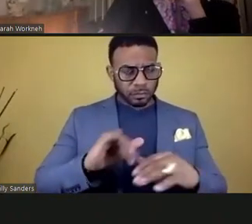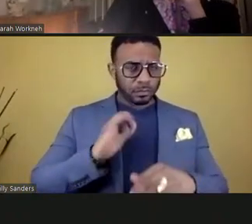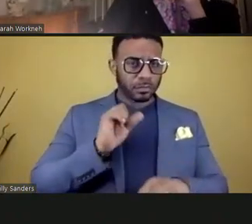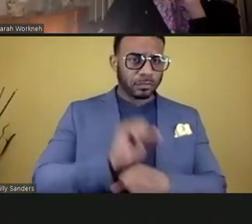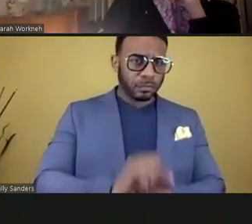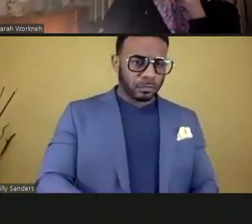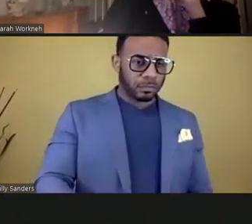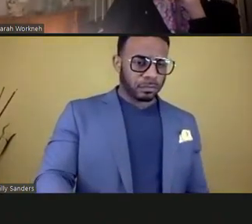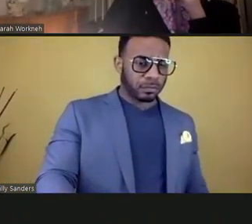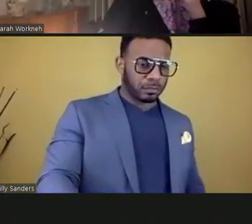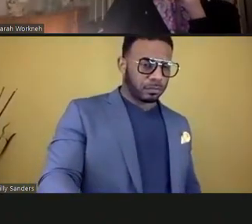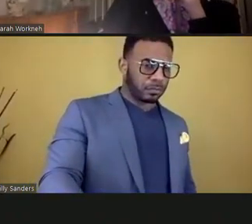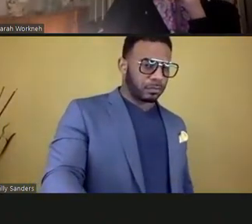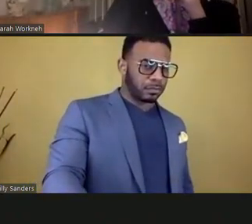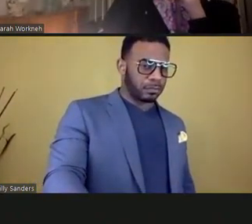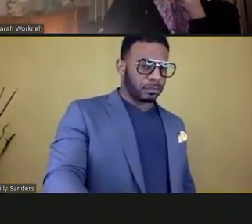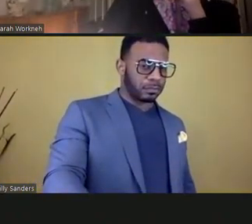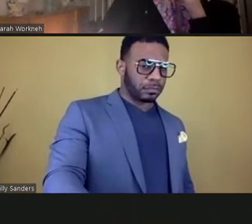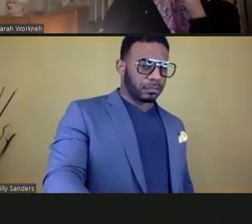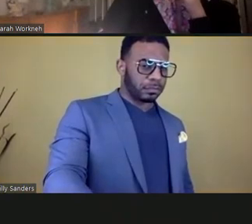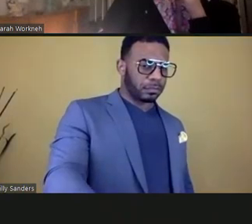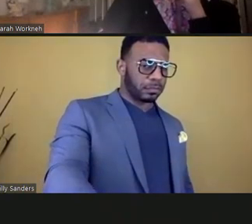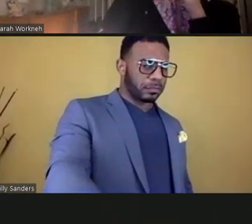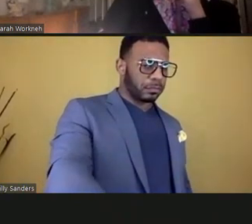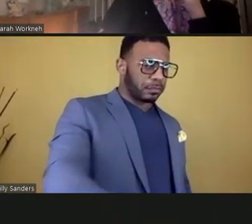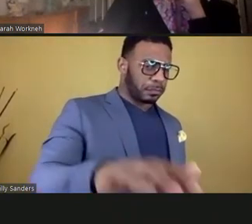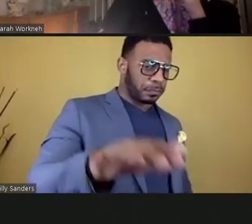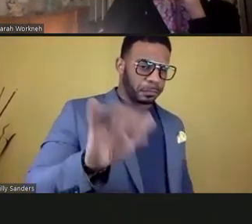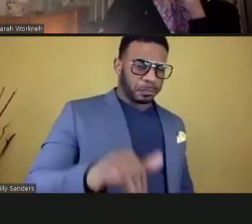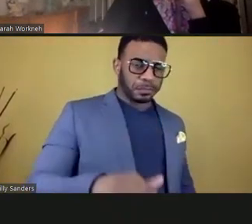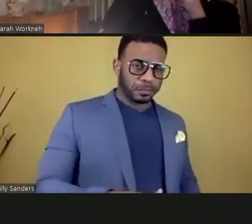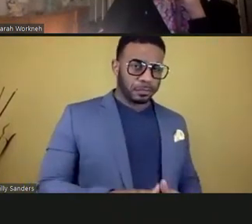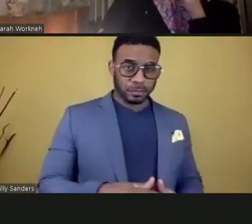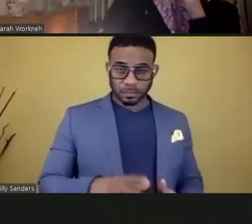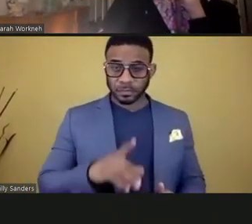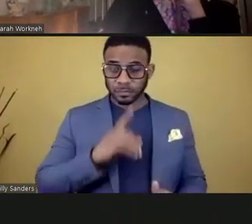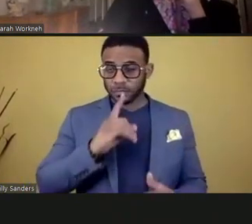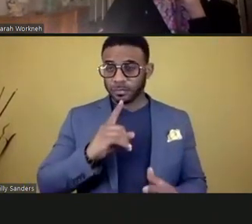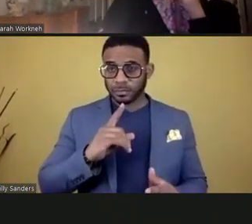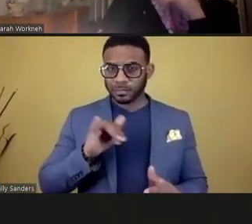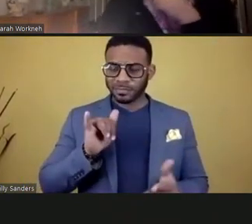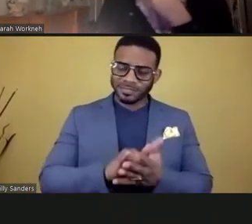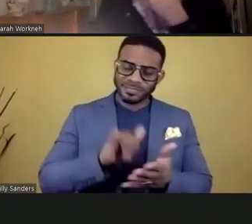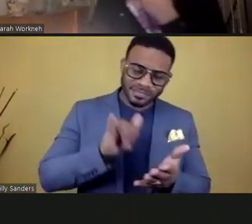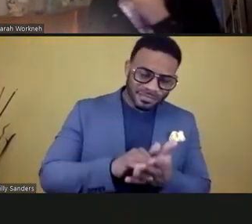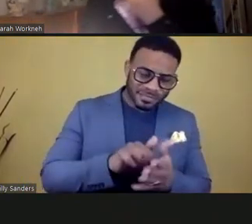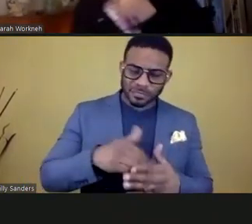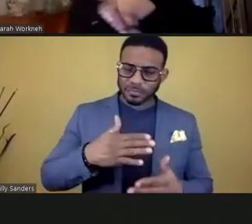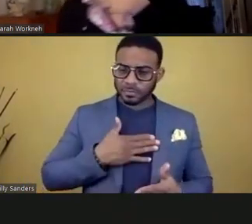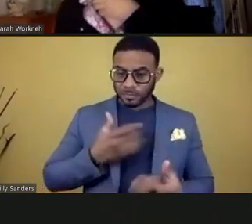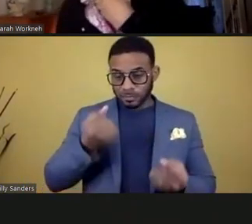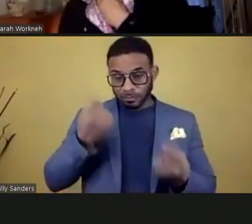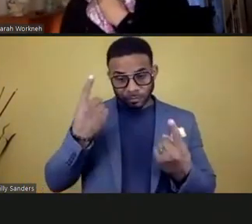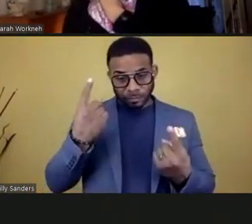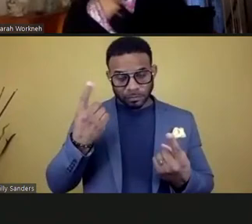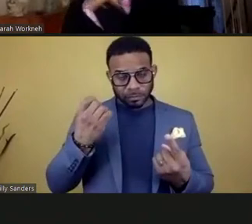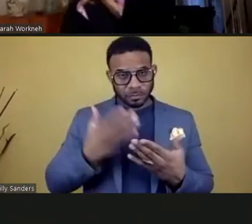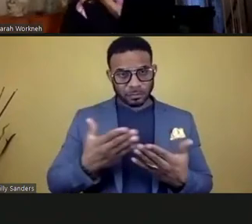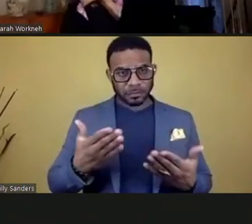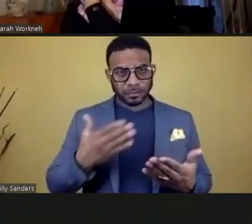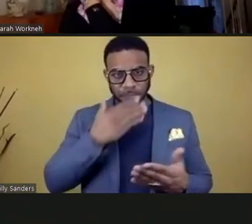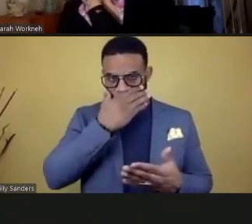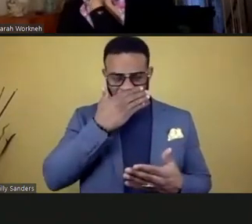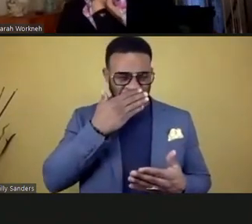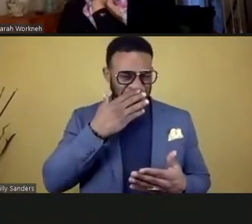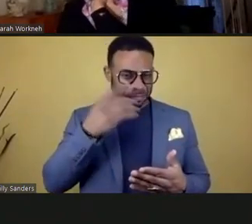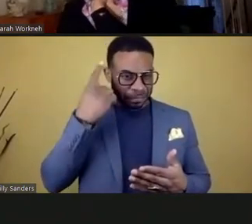work. And that it is impossible in my understanding of things